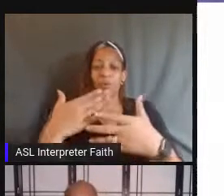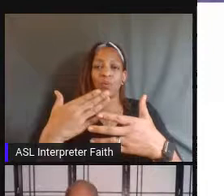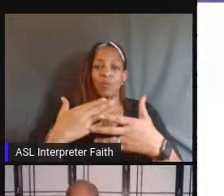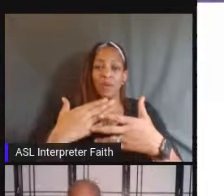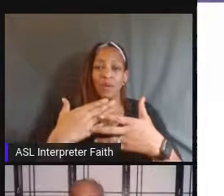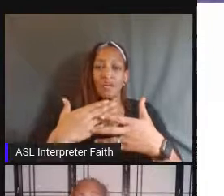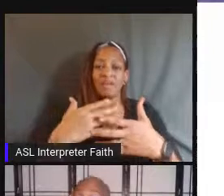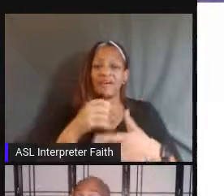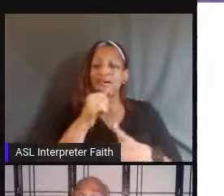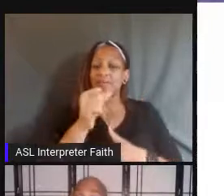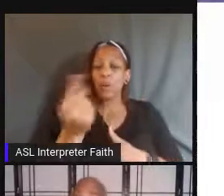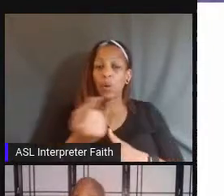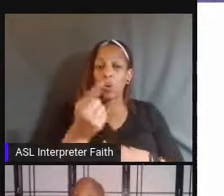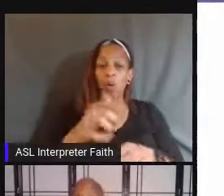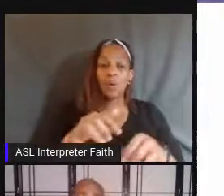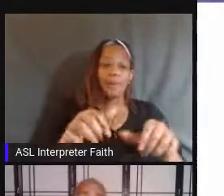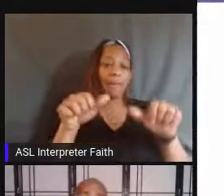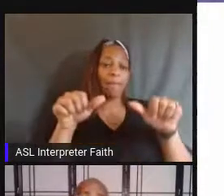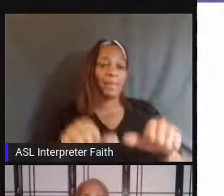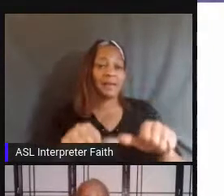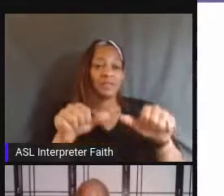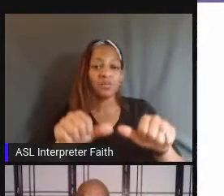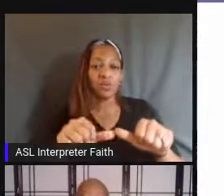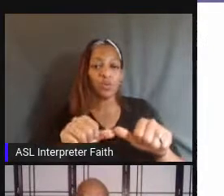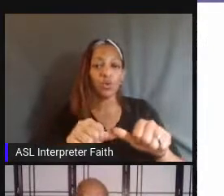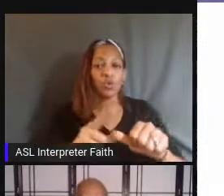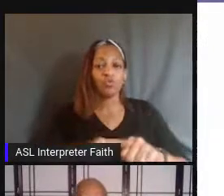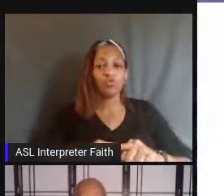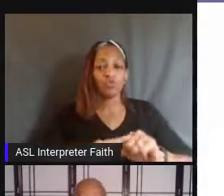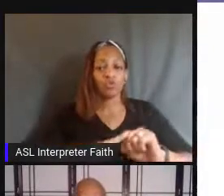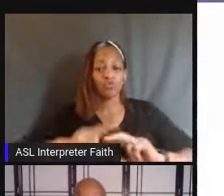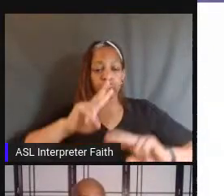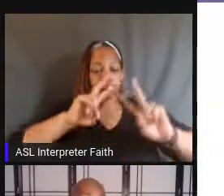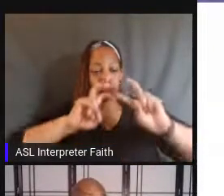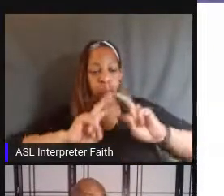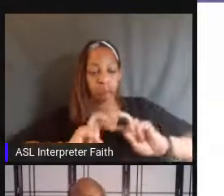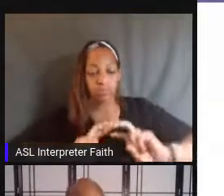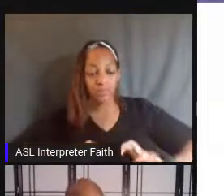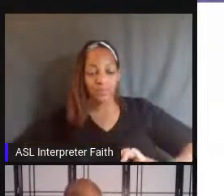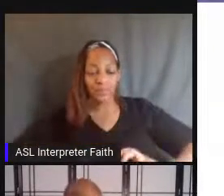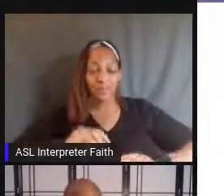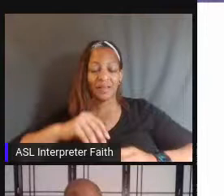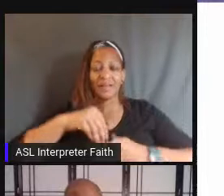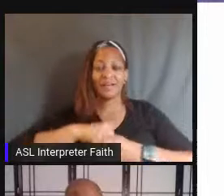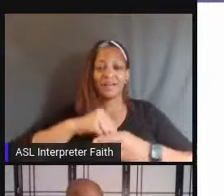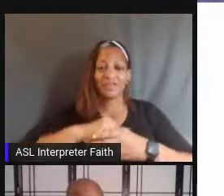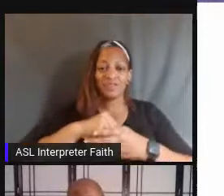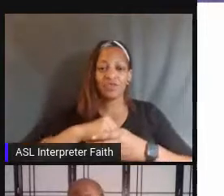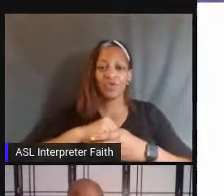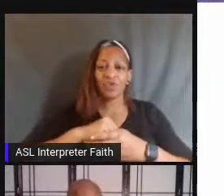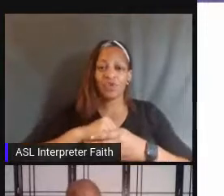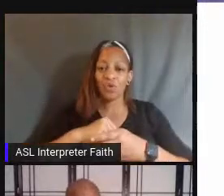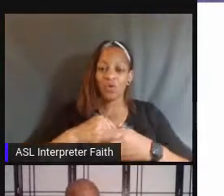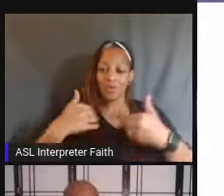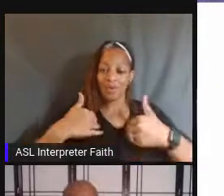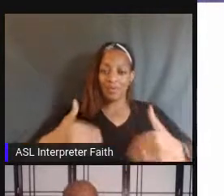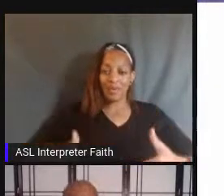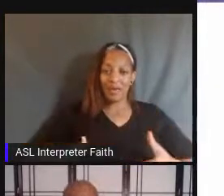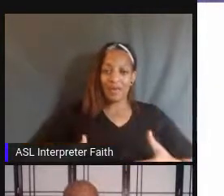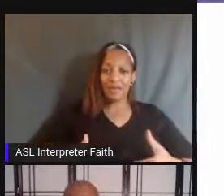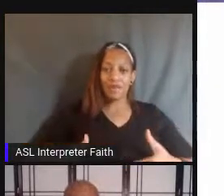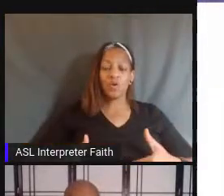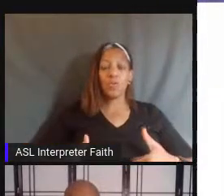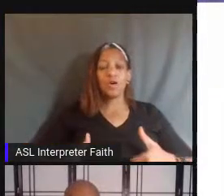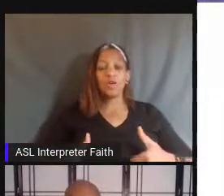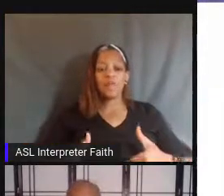possible to survey our internal landscape with compassion and